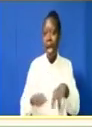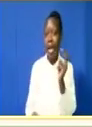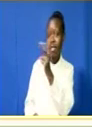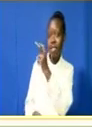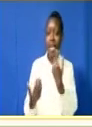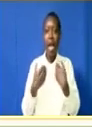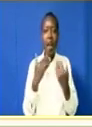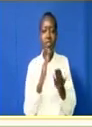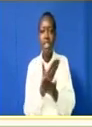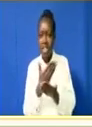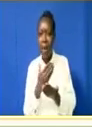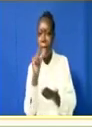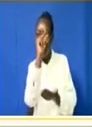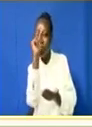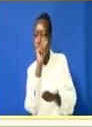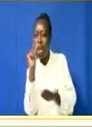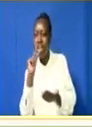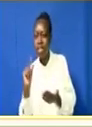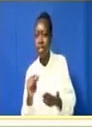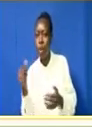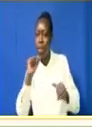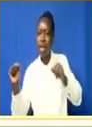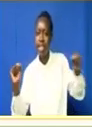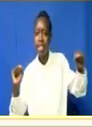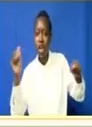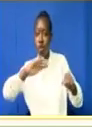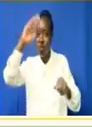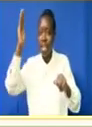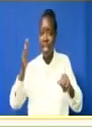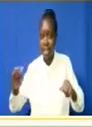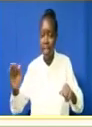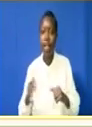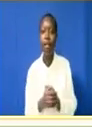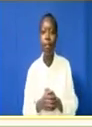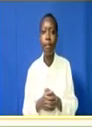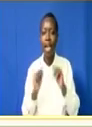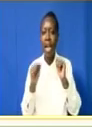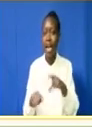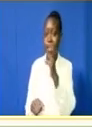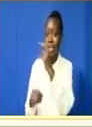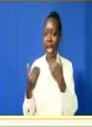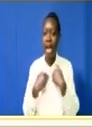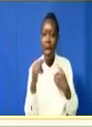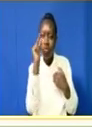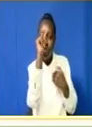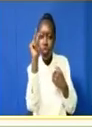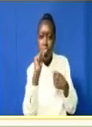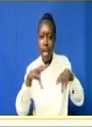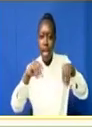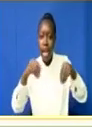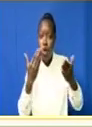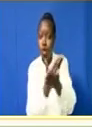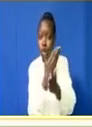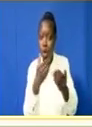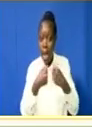some channels on the sides. Yes. So meaning, if we can deduce that, we can say there is some real erosion happening. Still happening, yes. So there